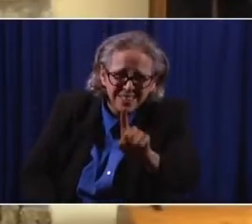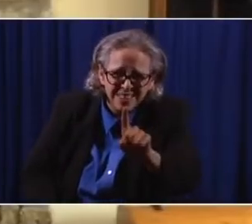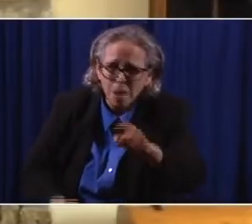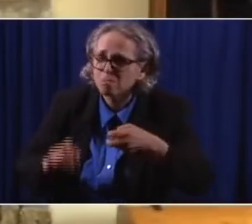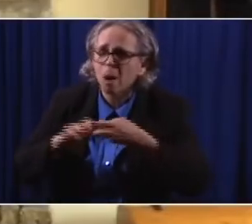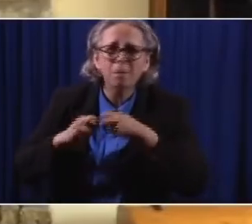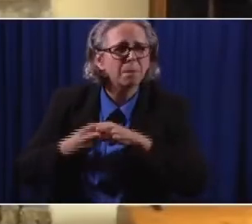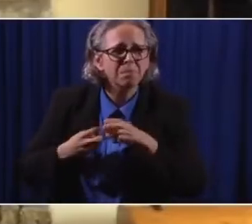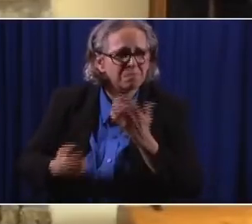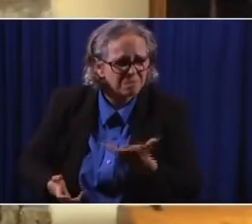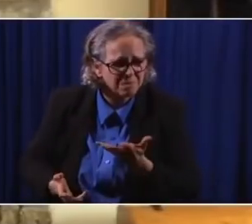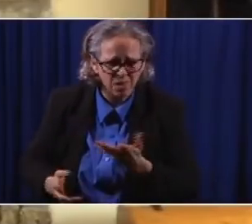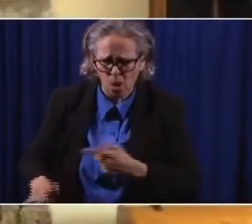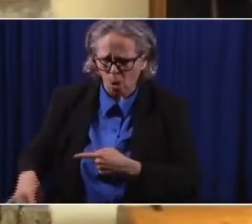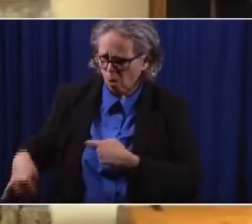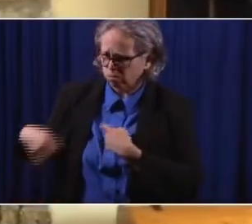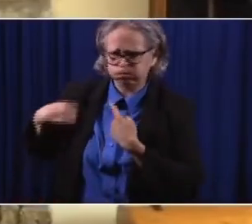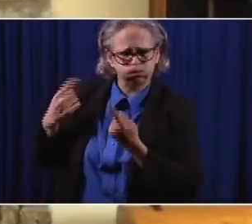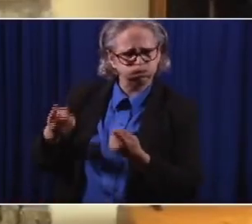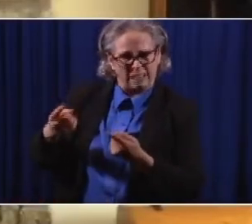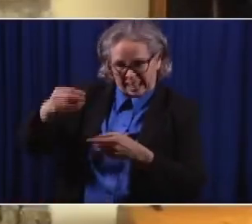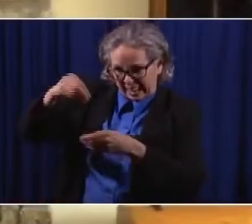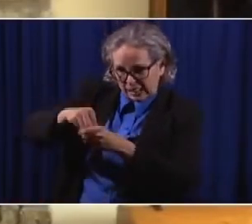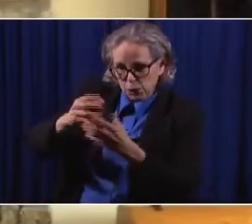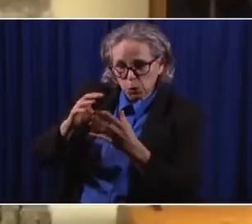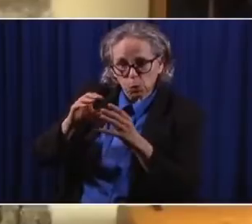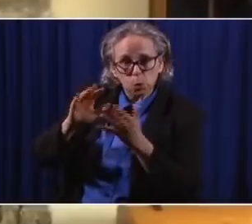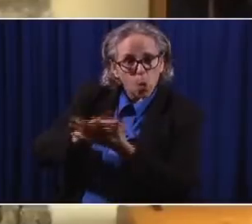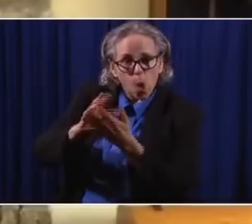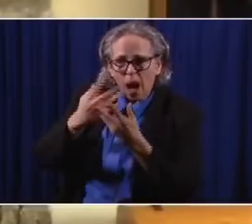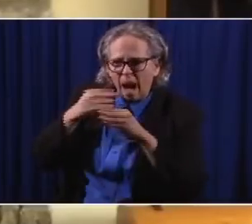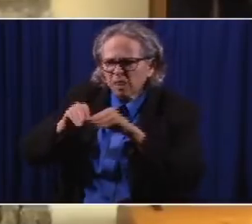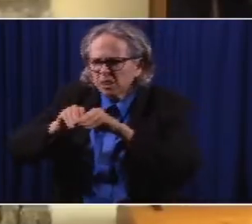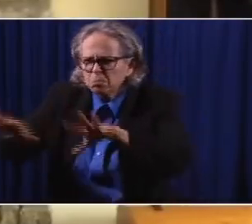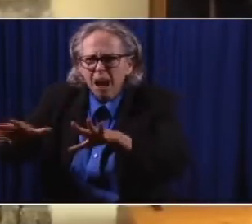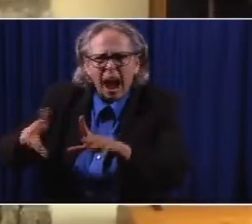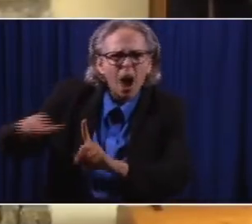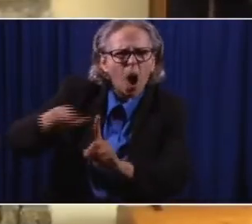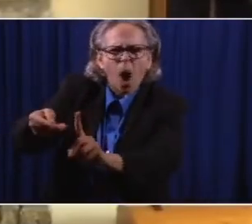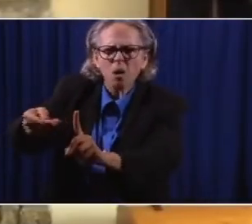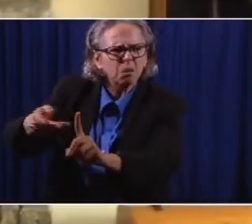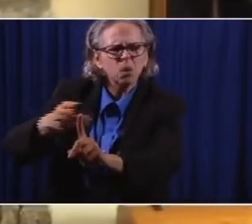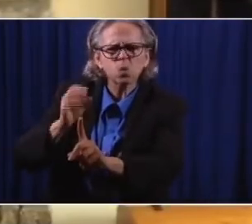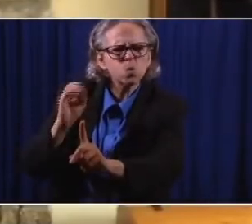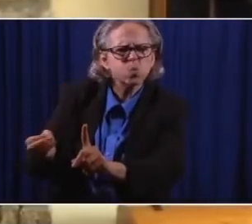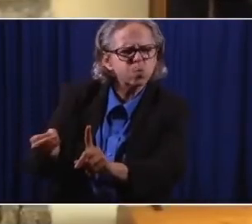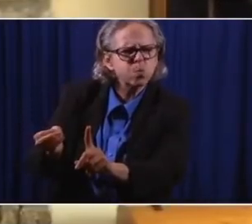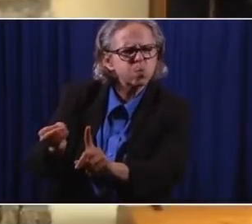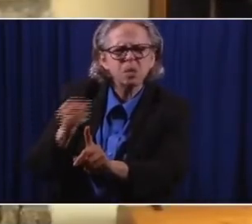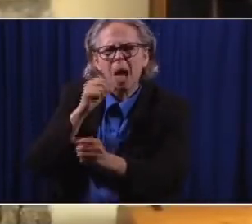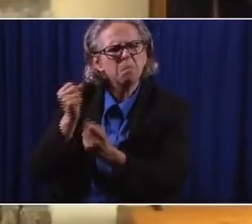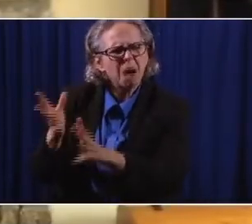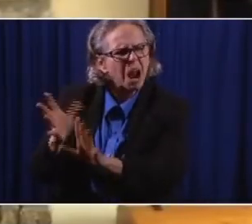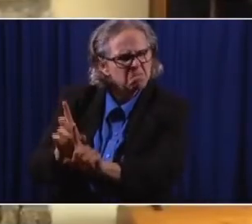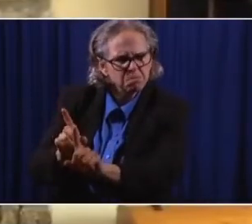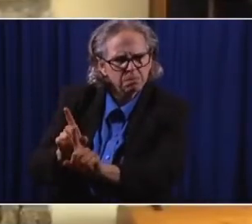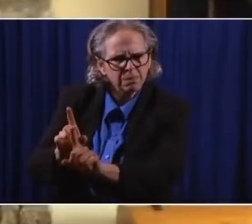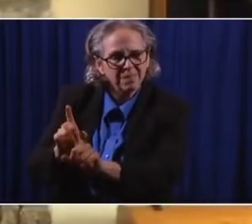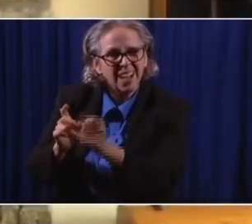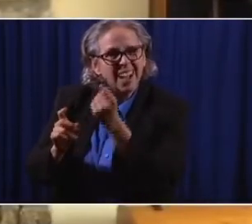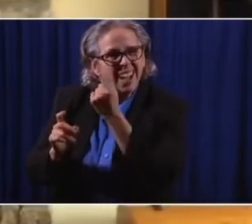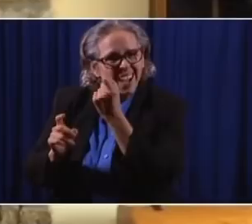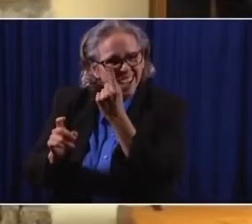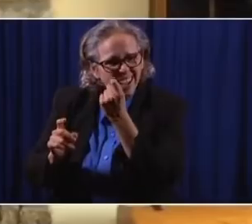schools themselves. And it goes back to what I've said, that what we've learned. What we've learned is when people